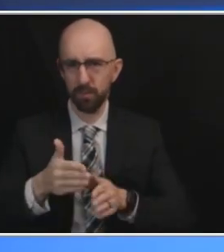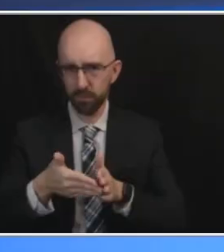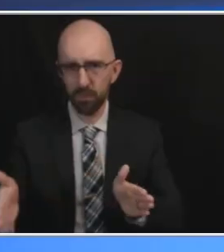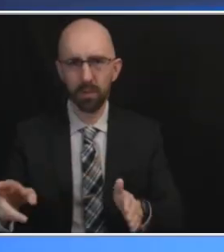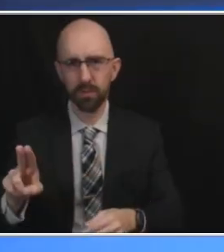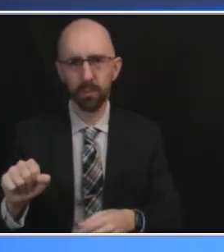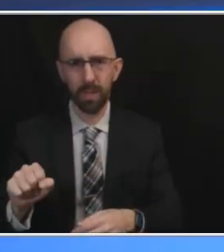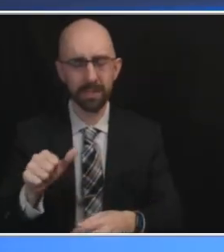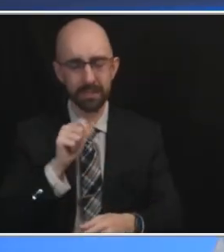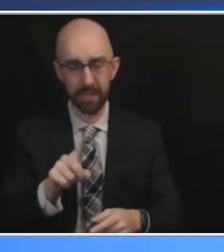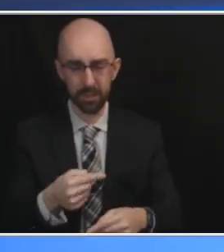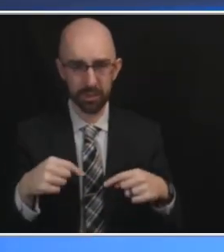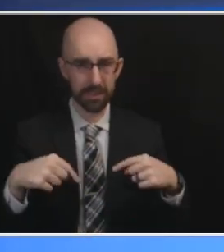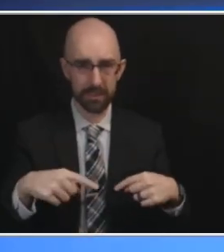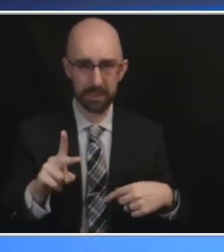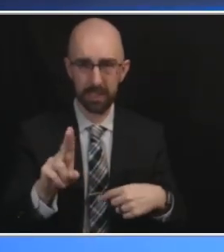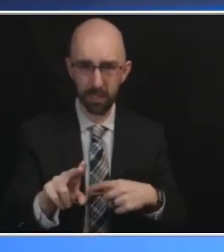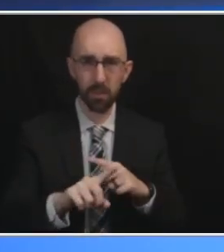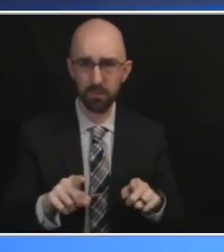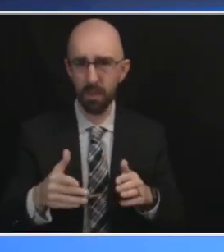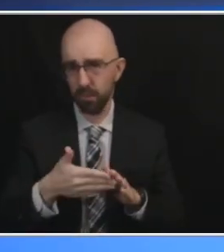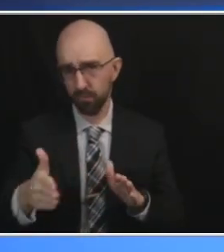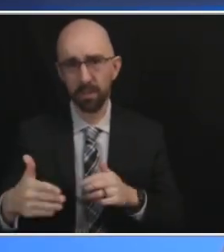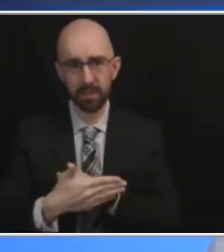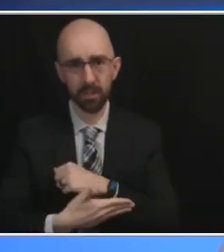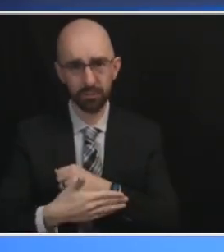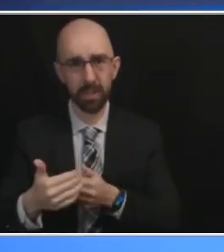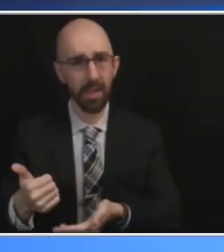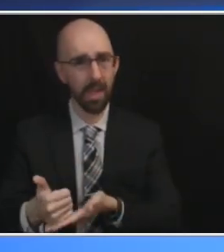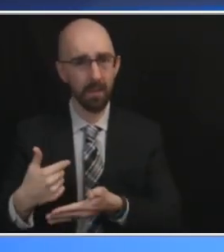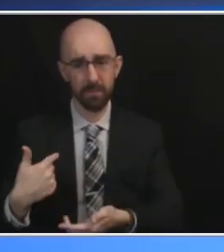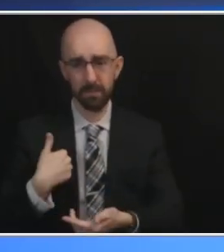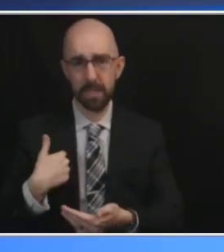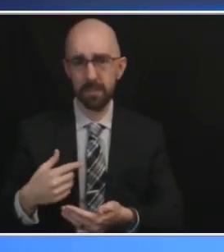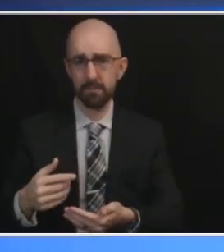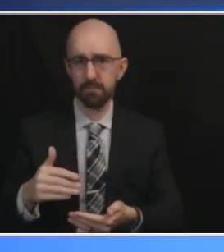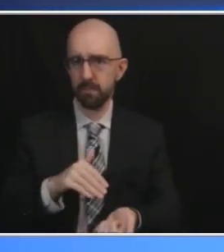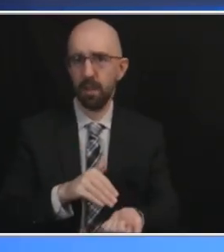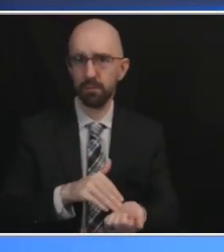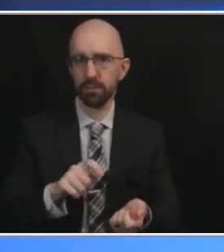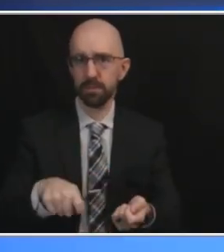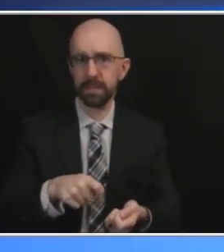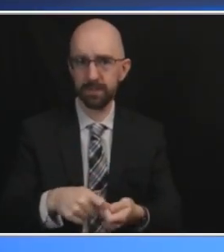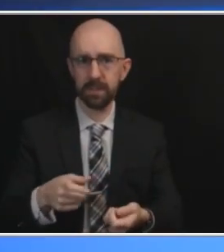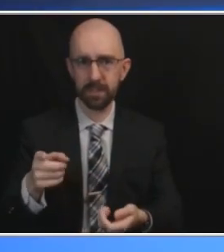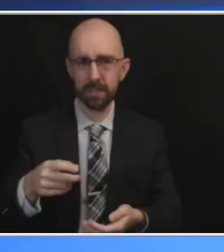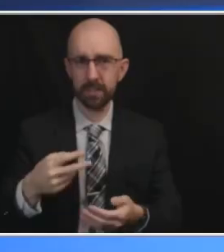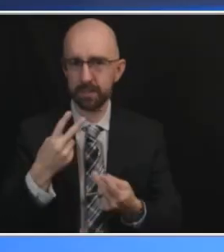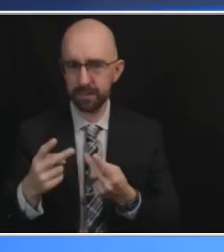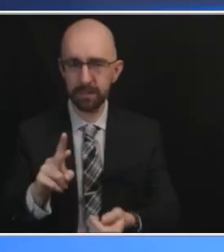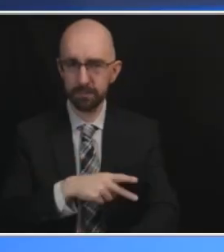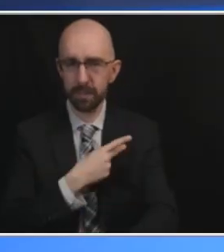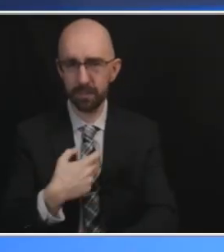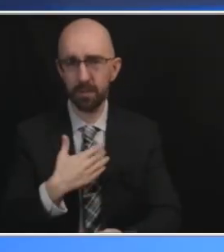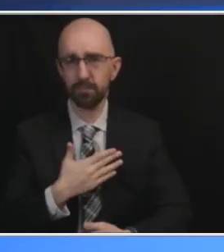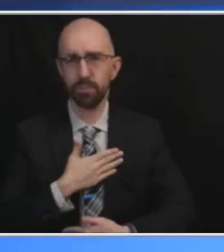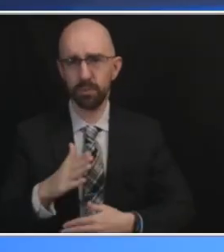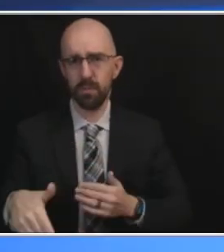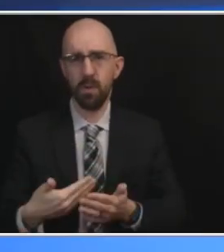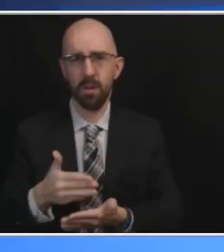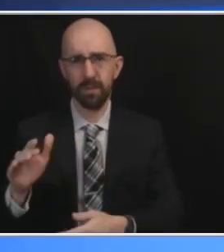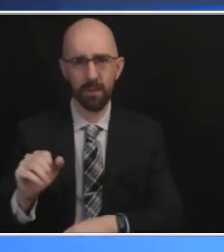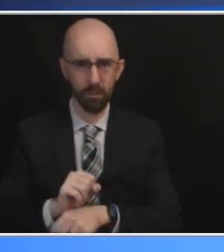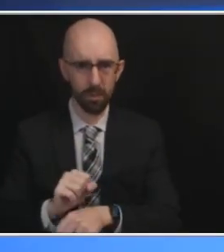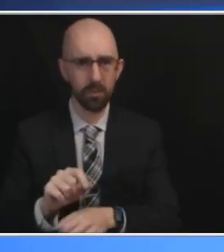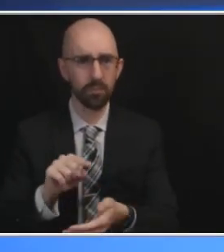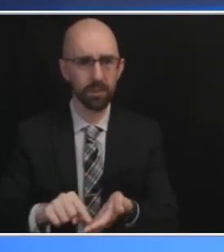And so that really helps folks like me, who's primarily clinical and seeing patients, and just really appreciate all the work that all our researchers here and across